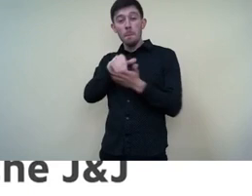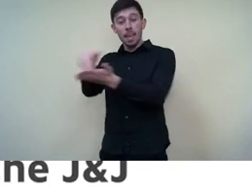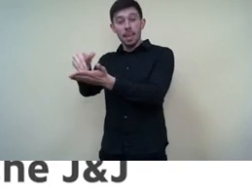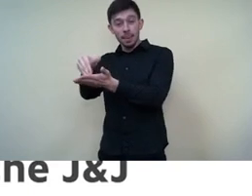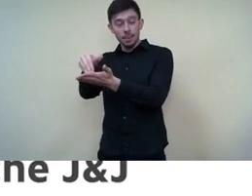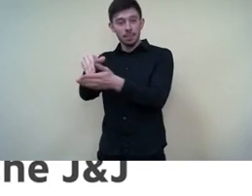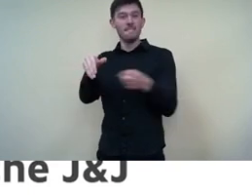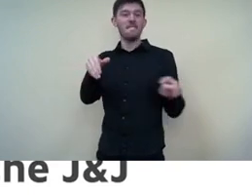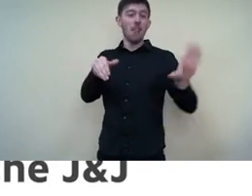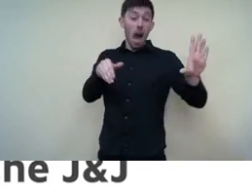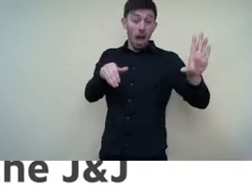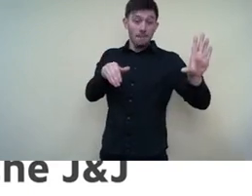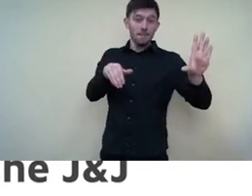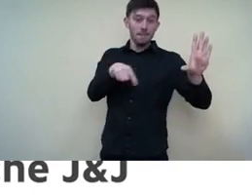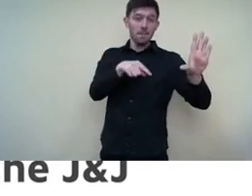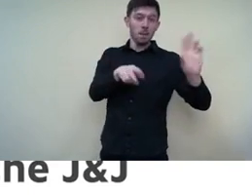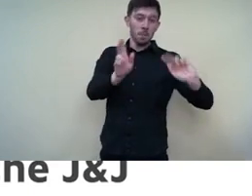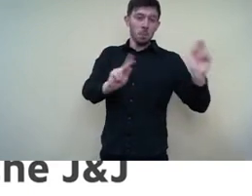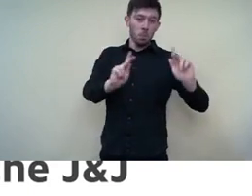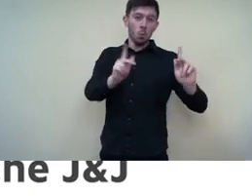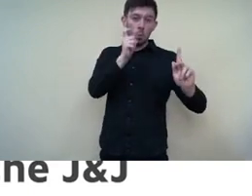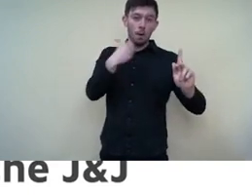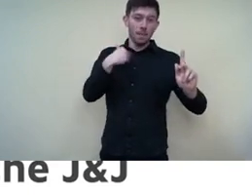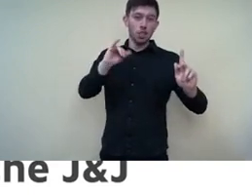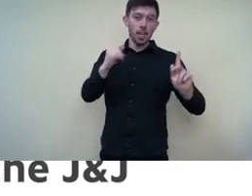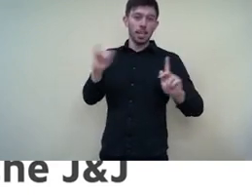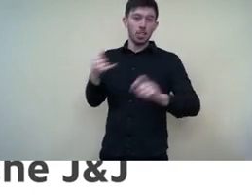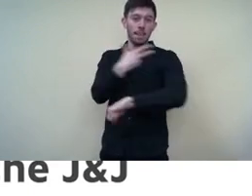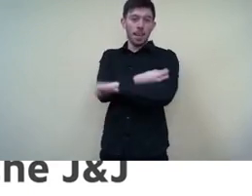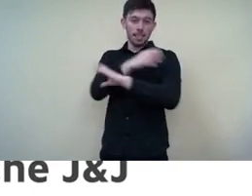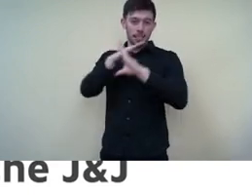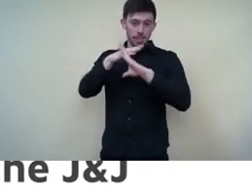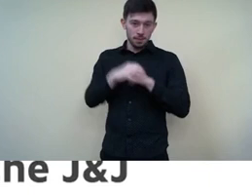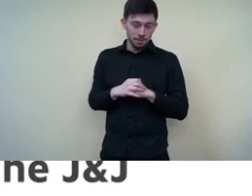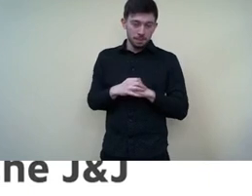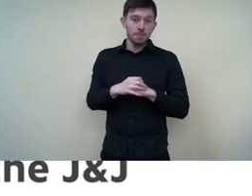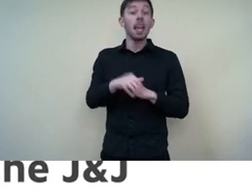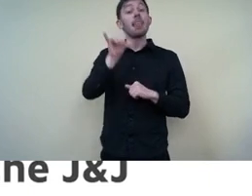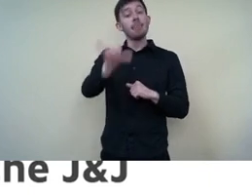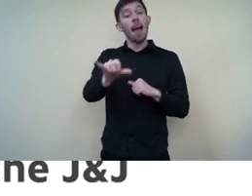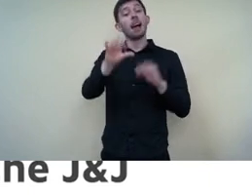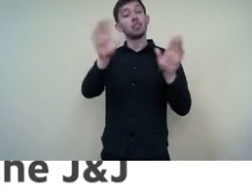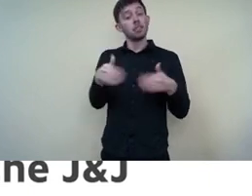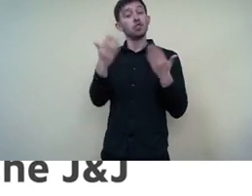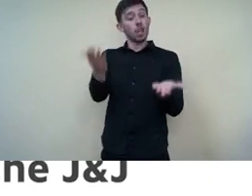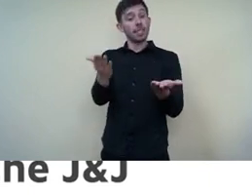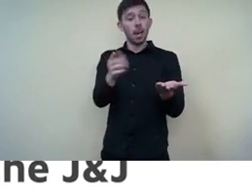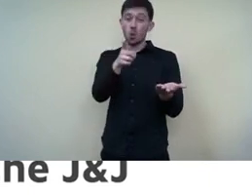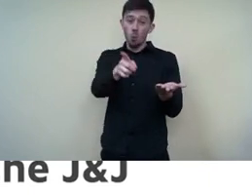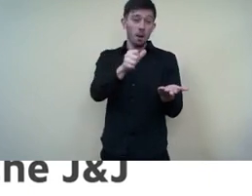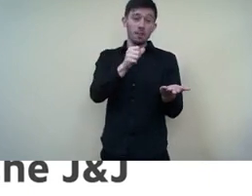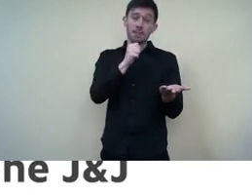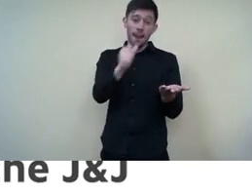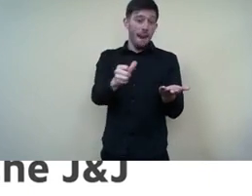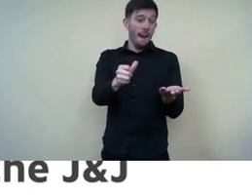5 times that of the J&J vaccine. And so this would suggest that you are not as